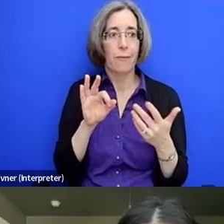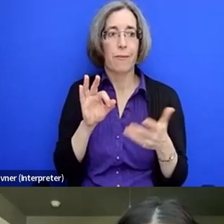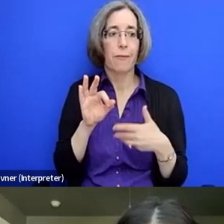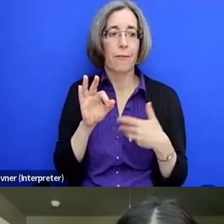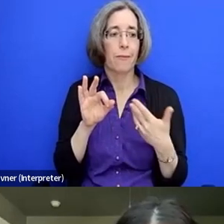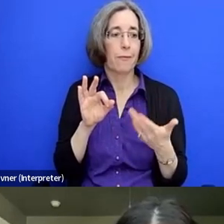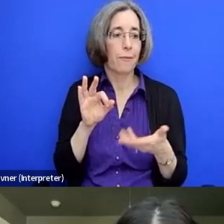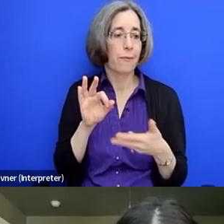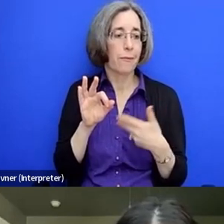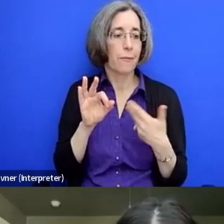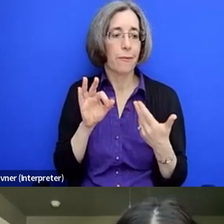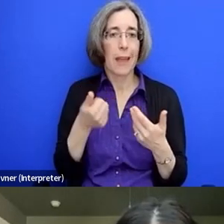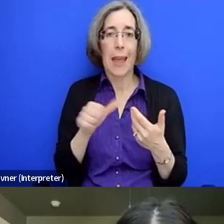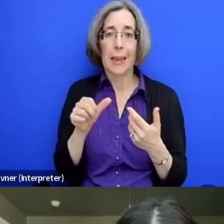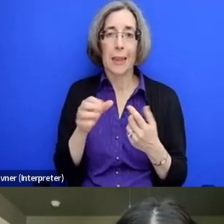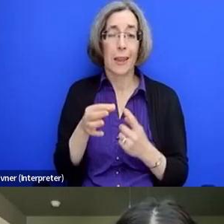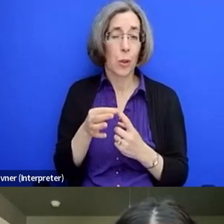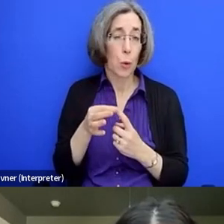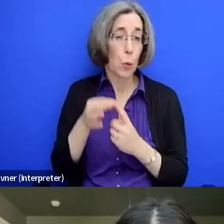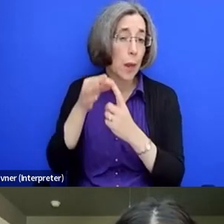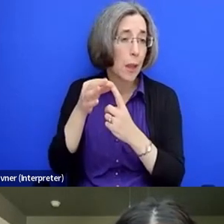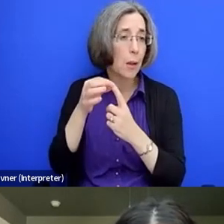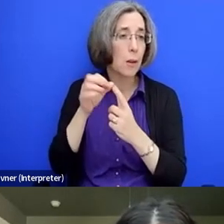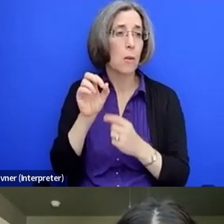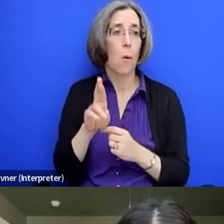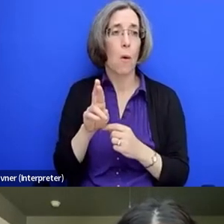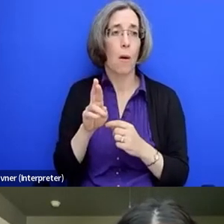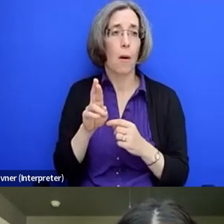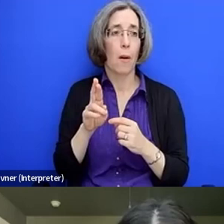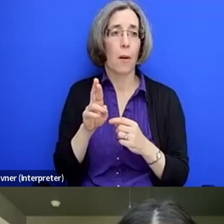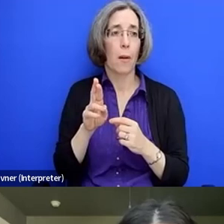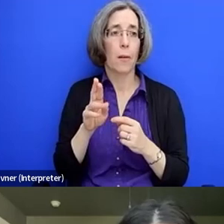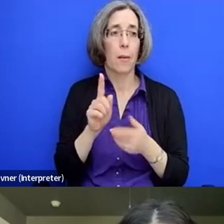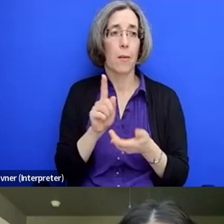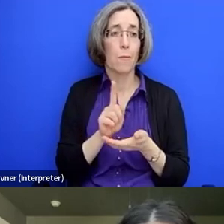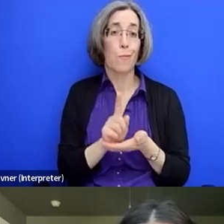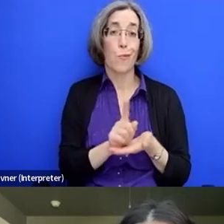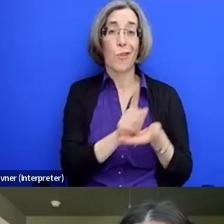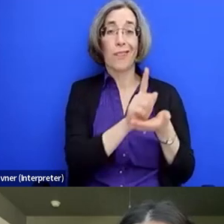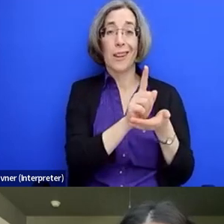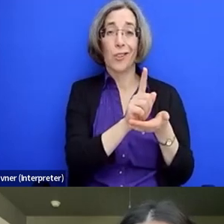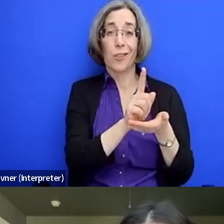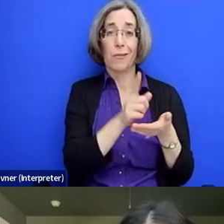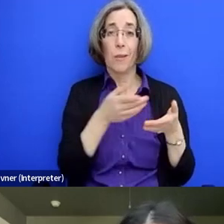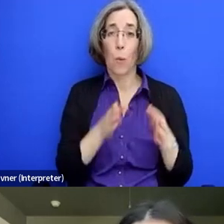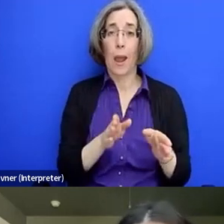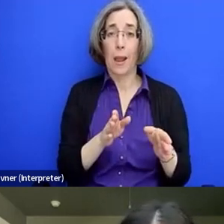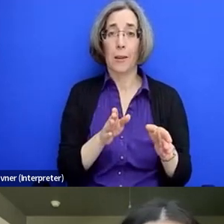either unique or potentially privileged ways of accessing knowledge.